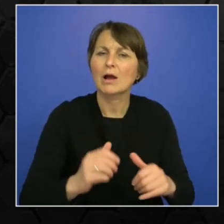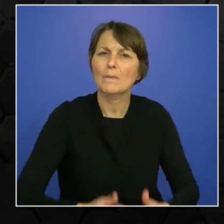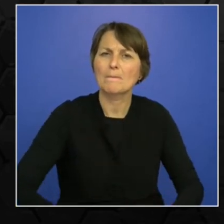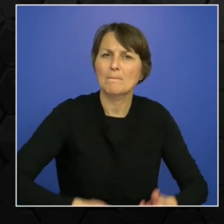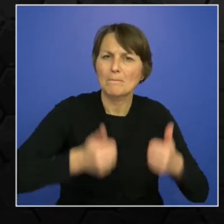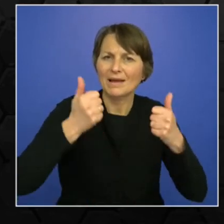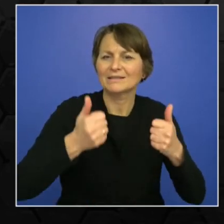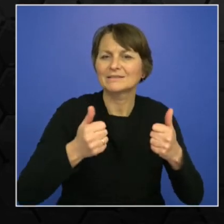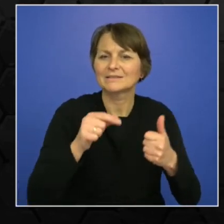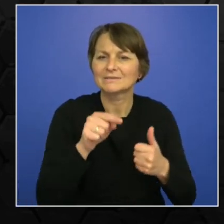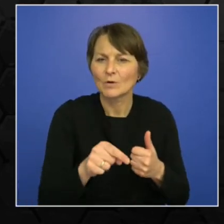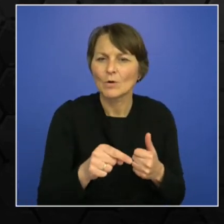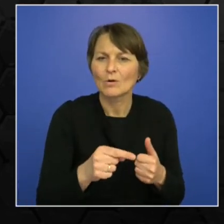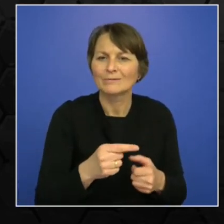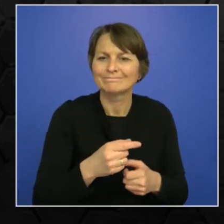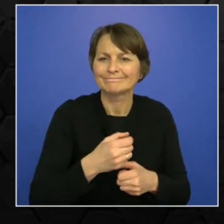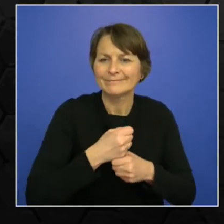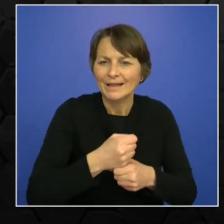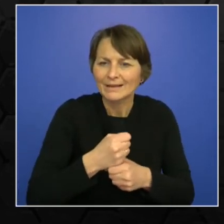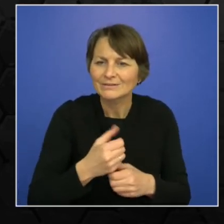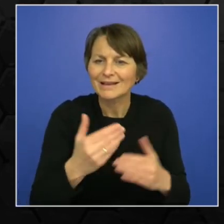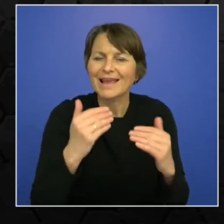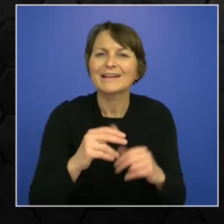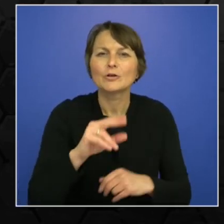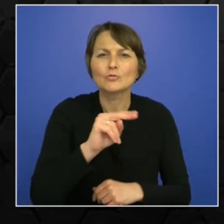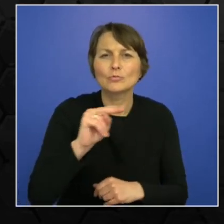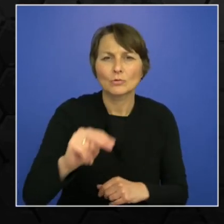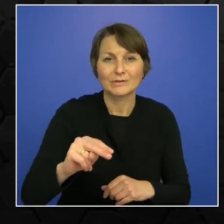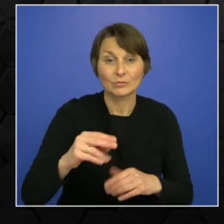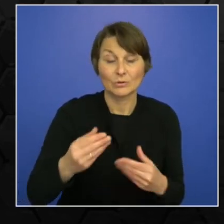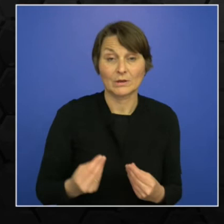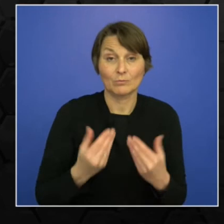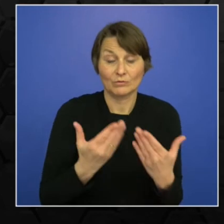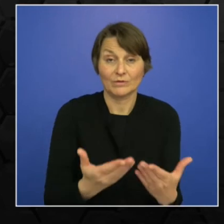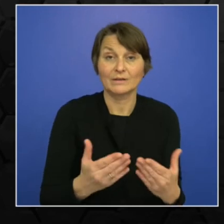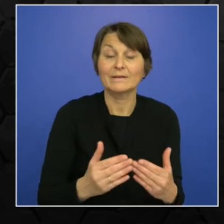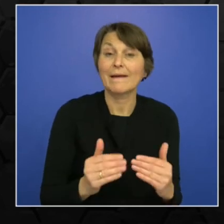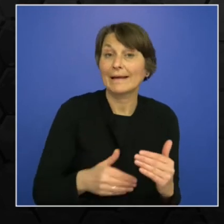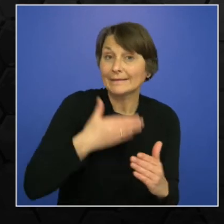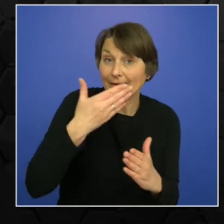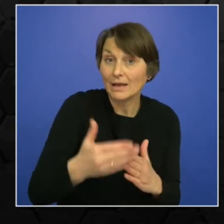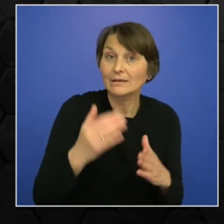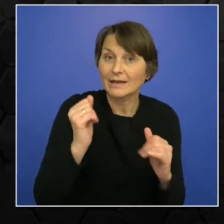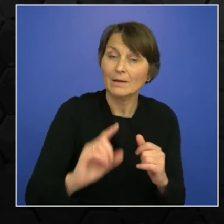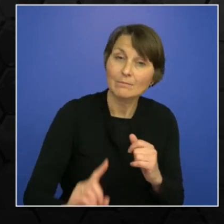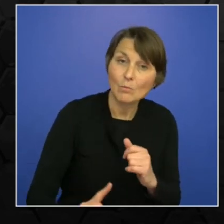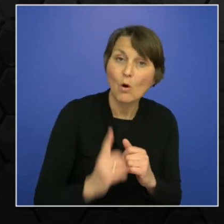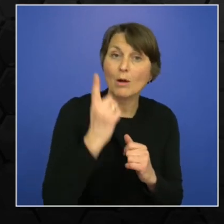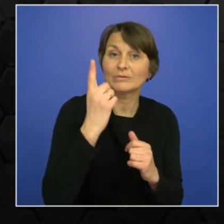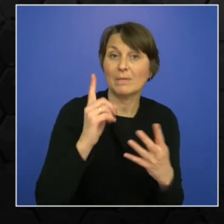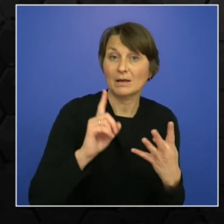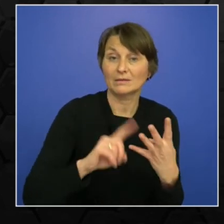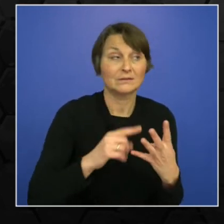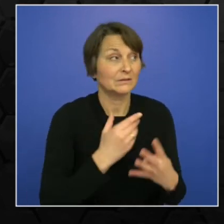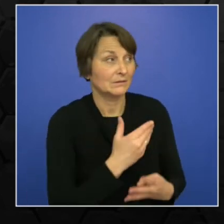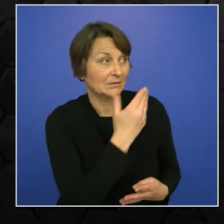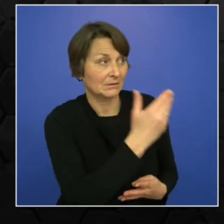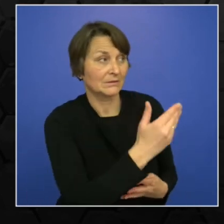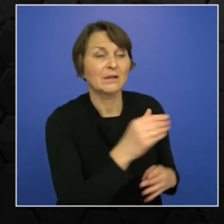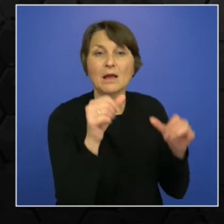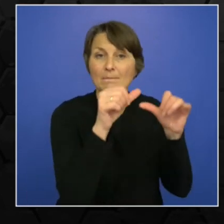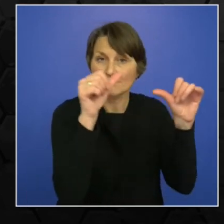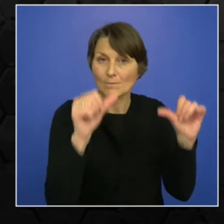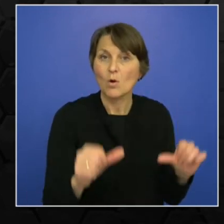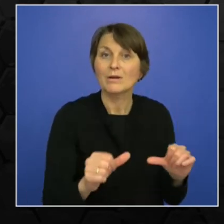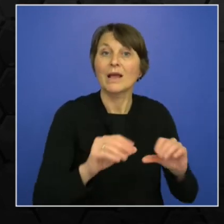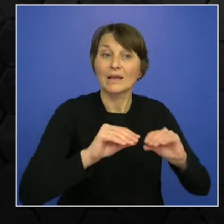network APIs again. And by the end, you can optimize your model using the optimization toolkit, deploy it, and you're good to